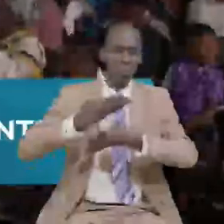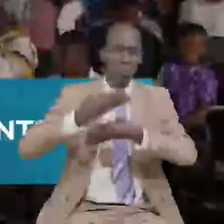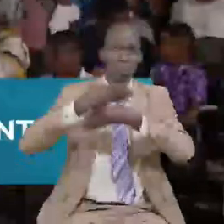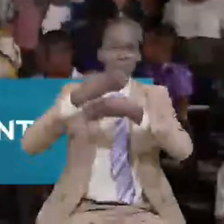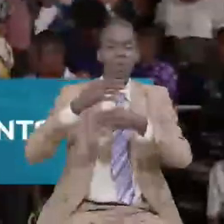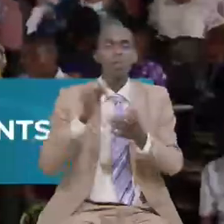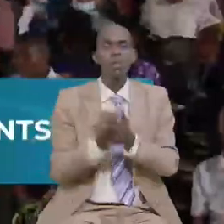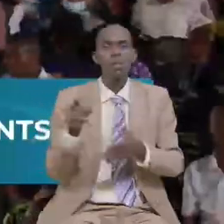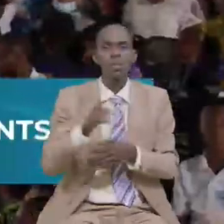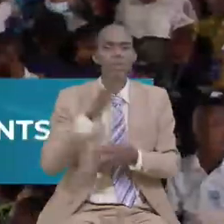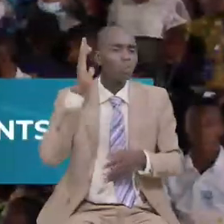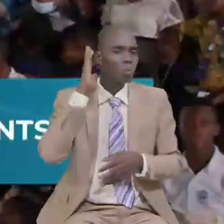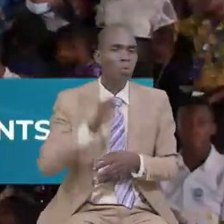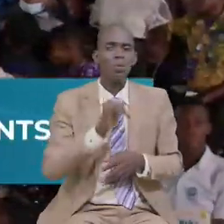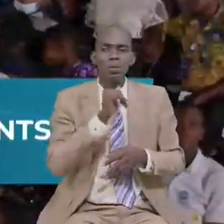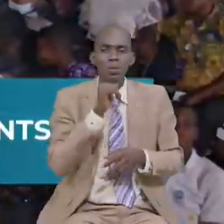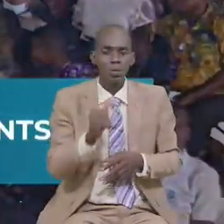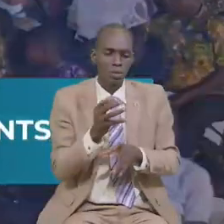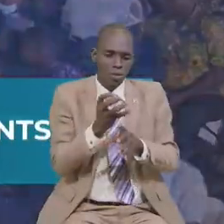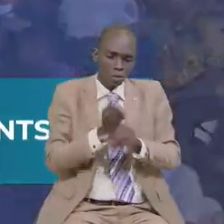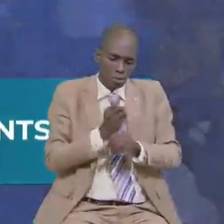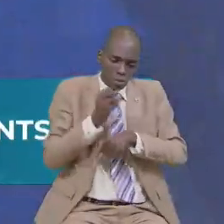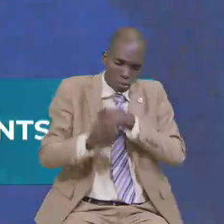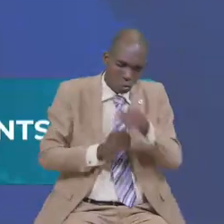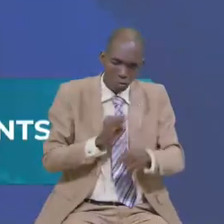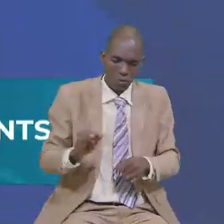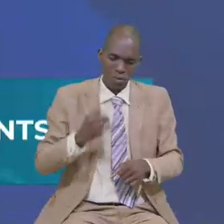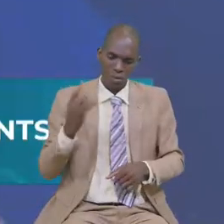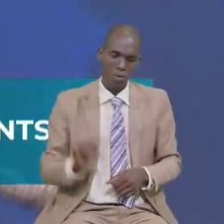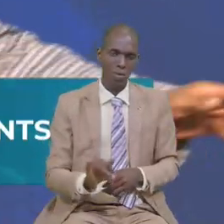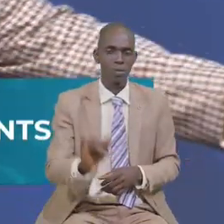get suffering eternally.